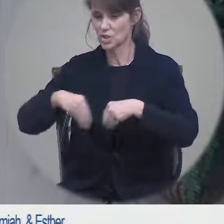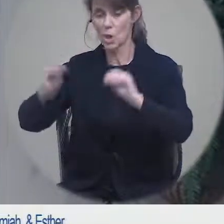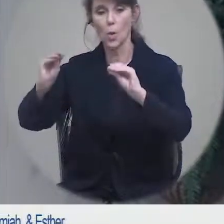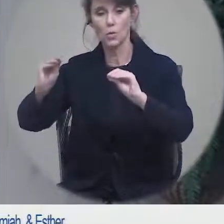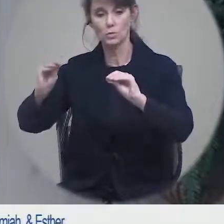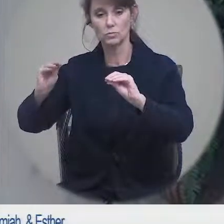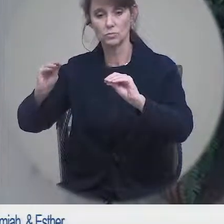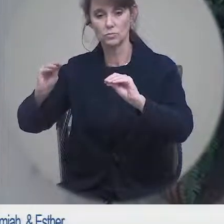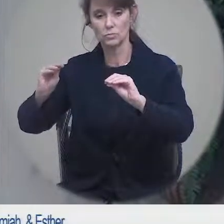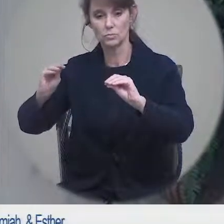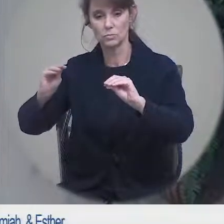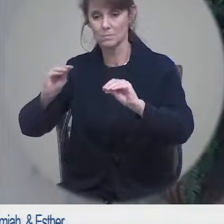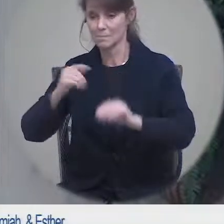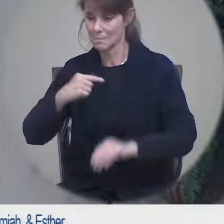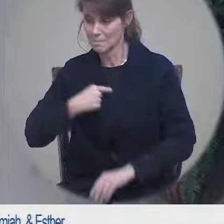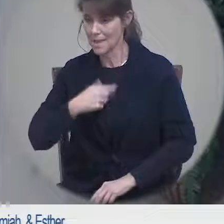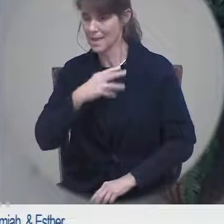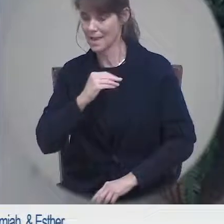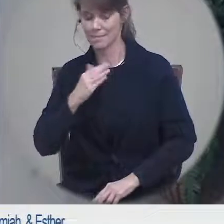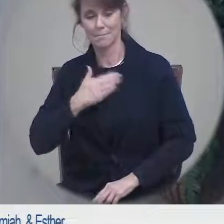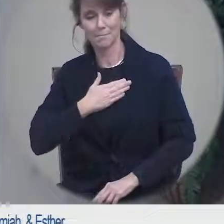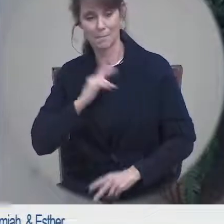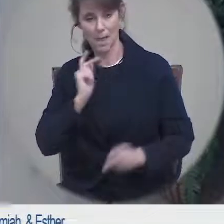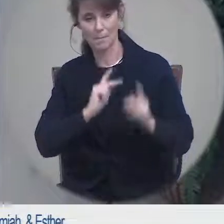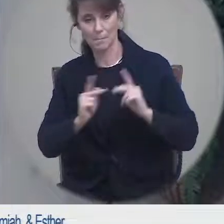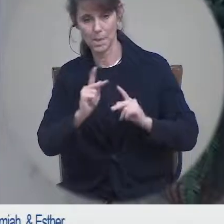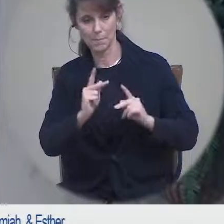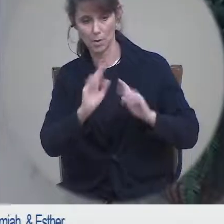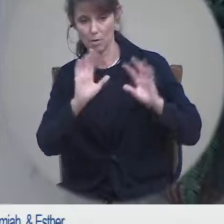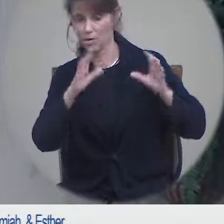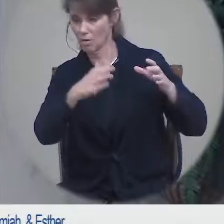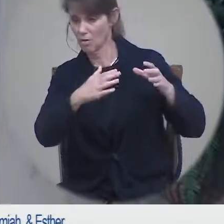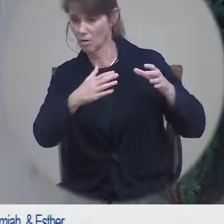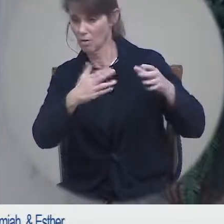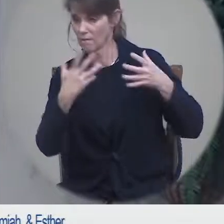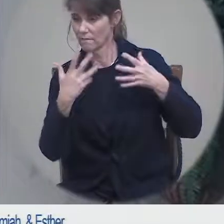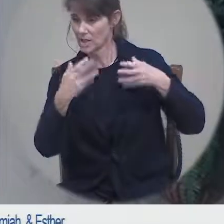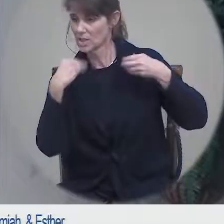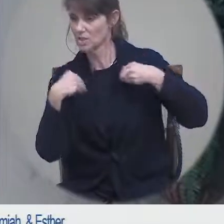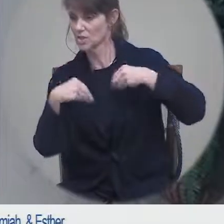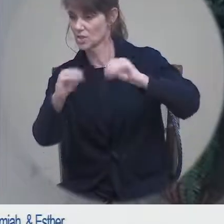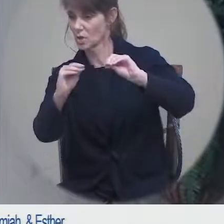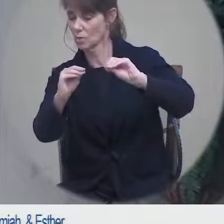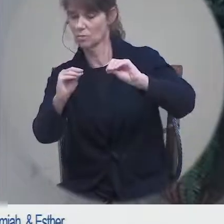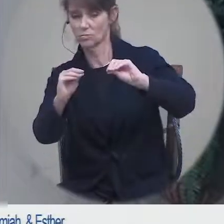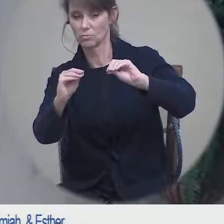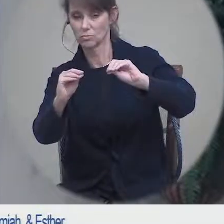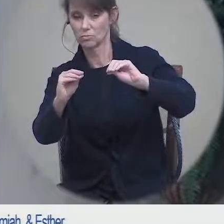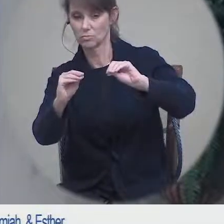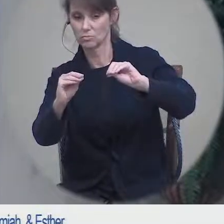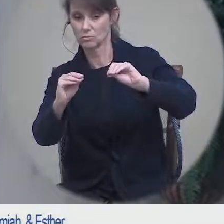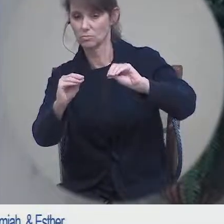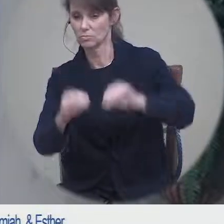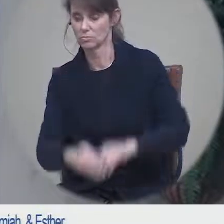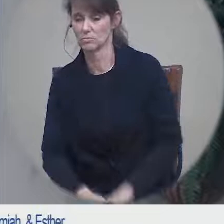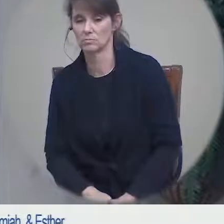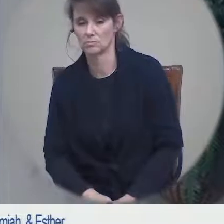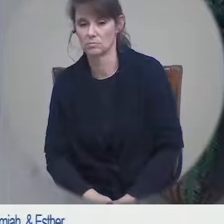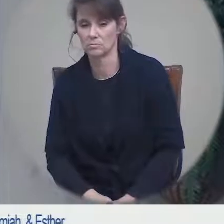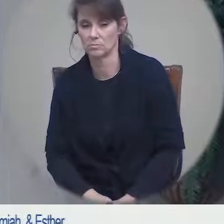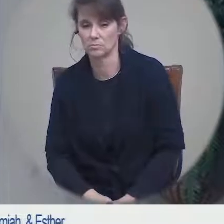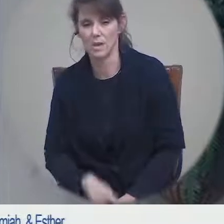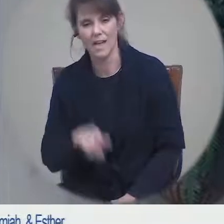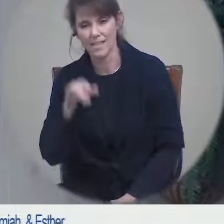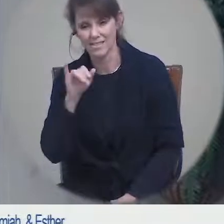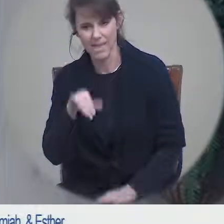of silver that Haman had offered to the king, but it wasn't enslavement or even banishment that we were talking about